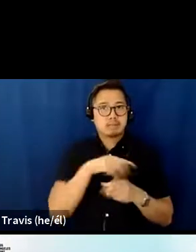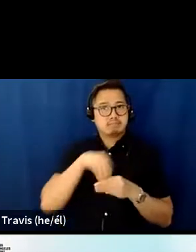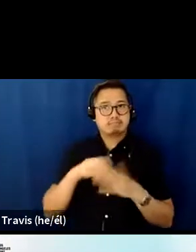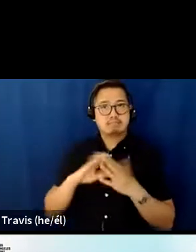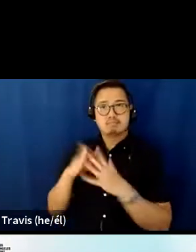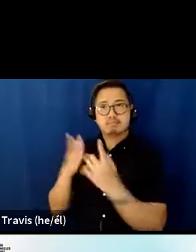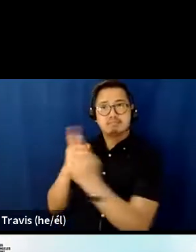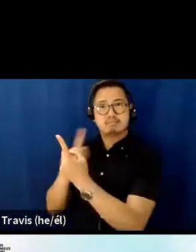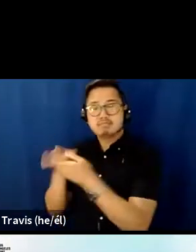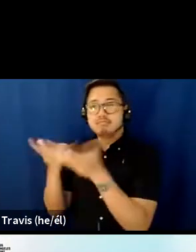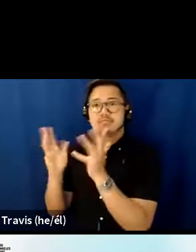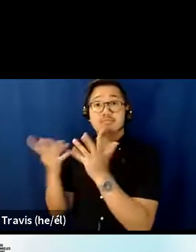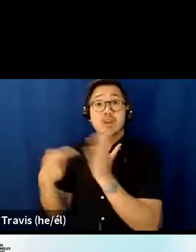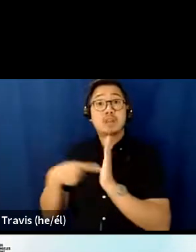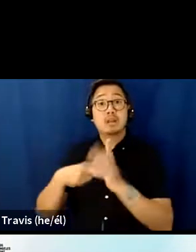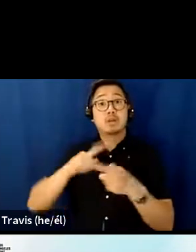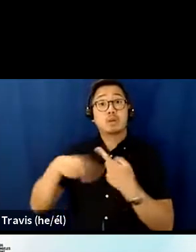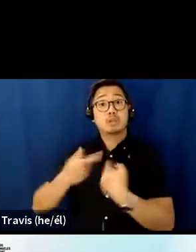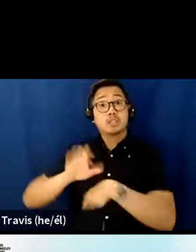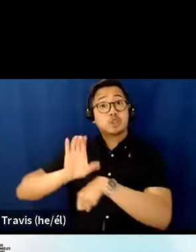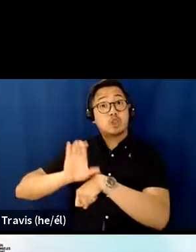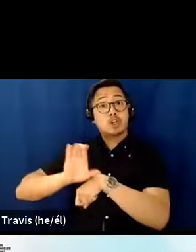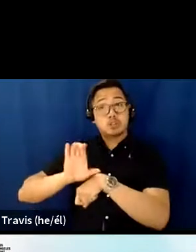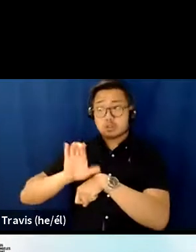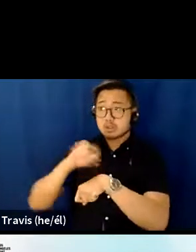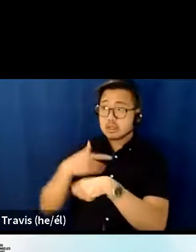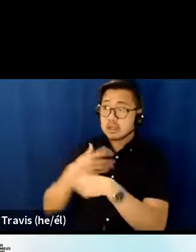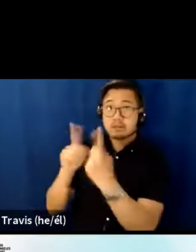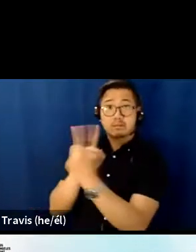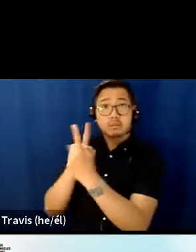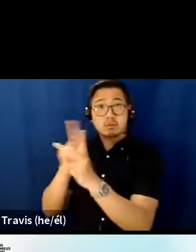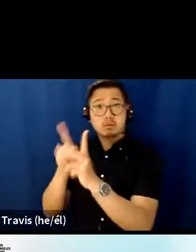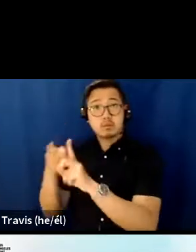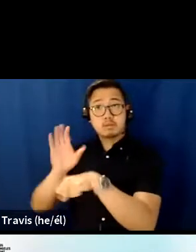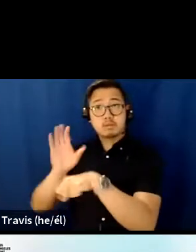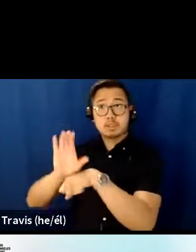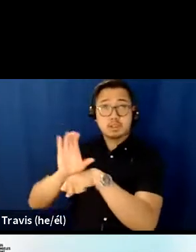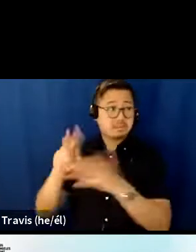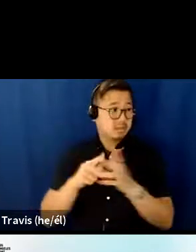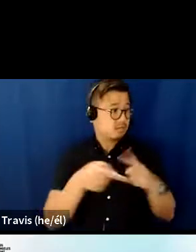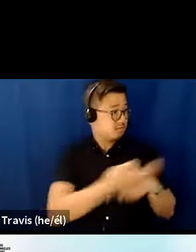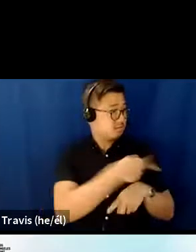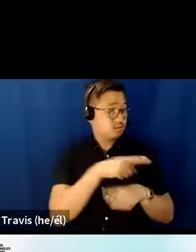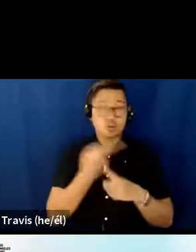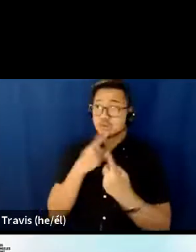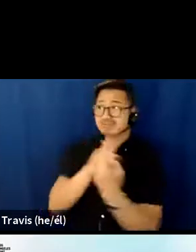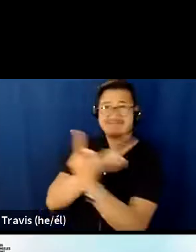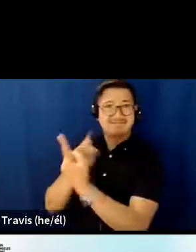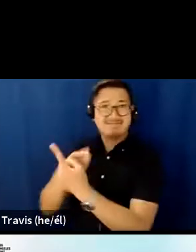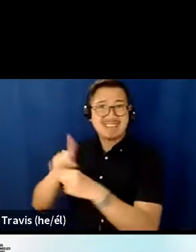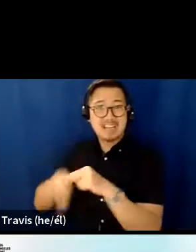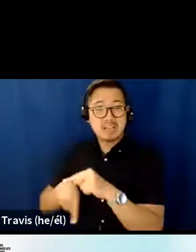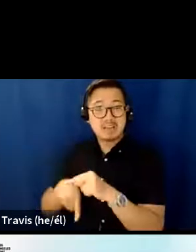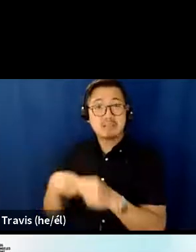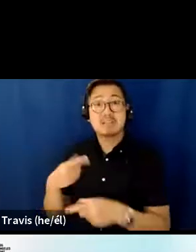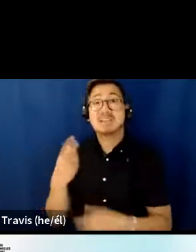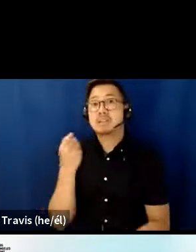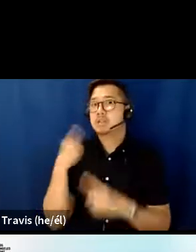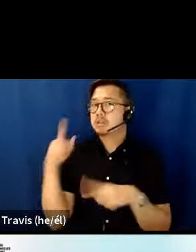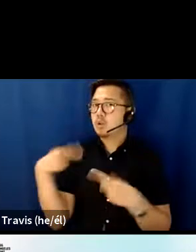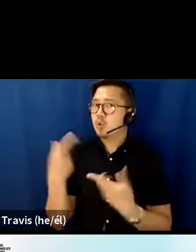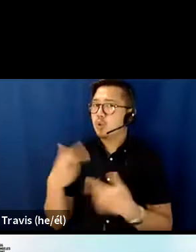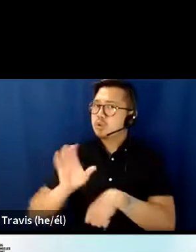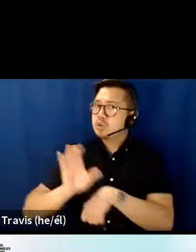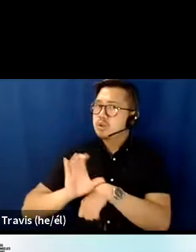dealing in that worth piece. I like to work on folk from that standpoint because the church has done some serious